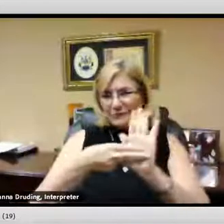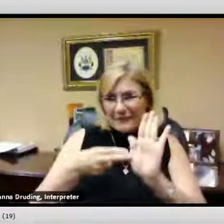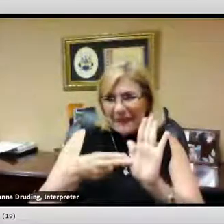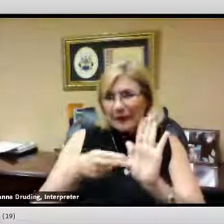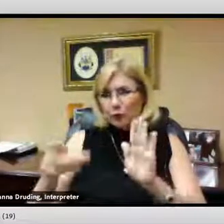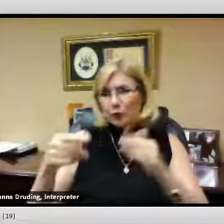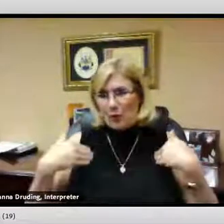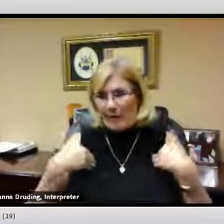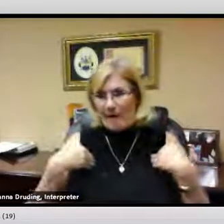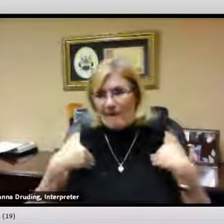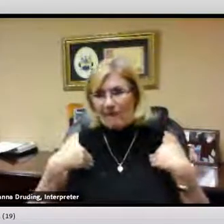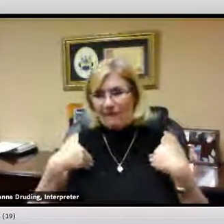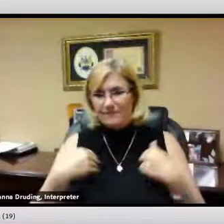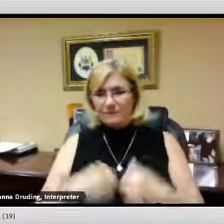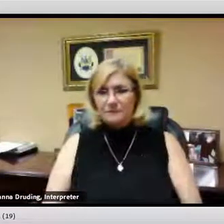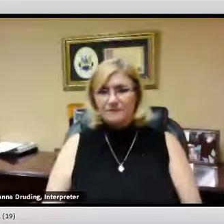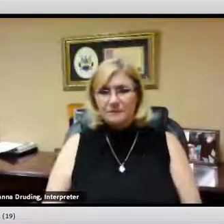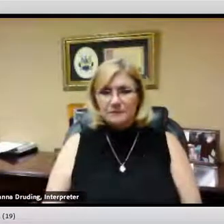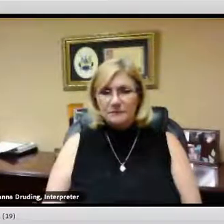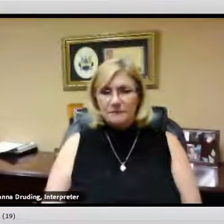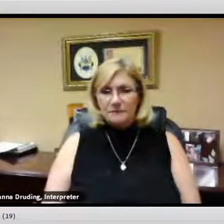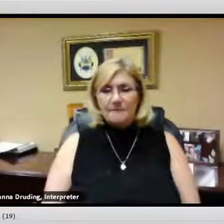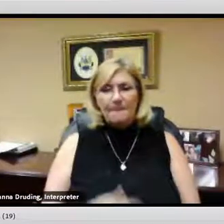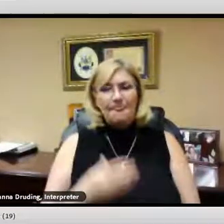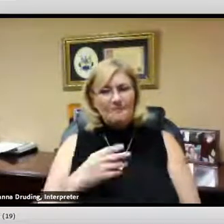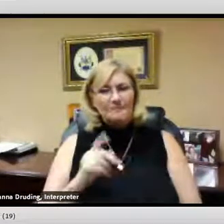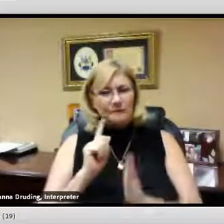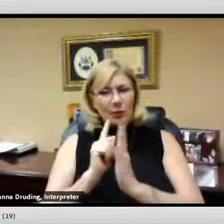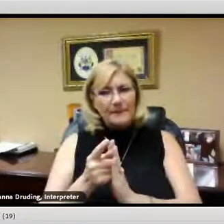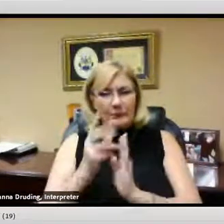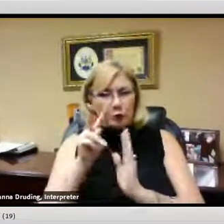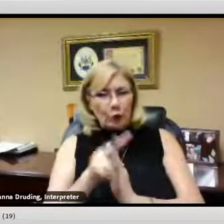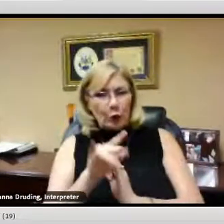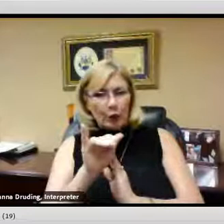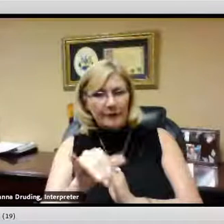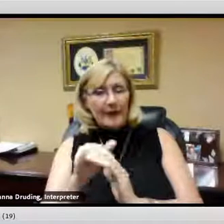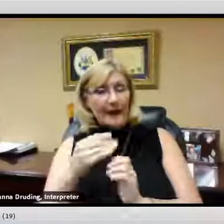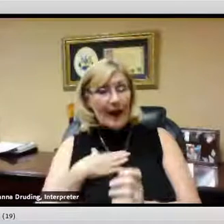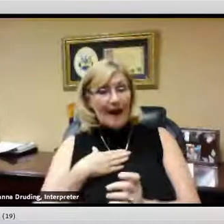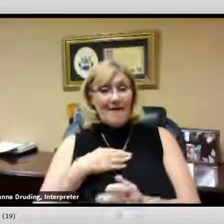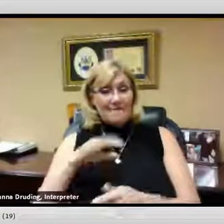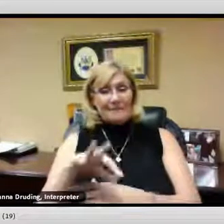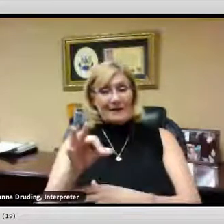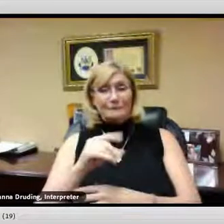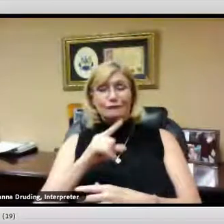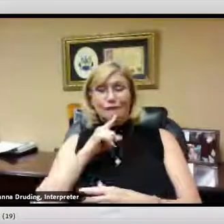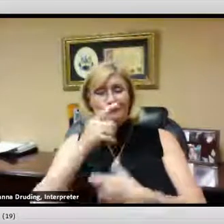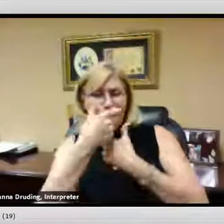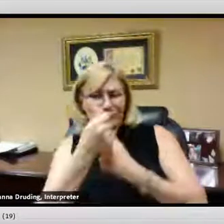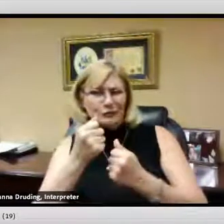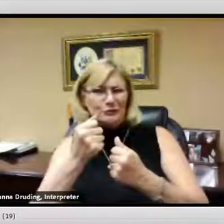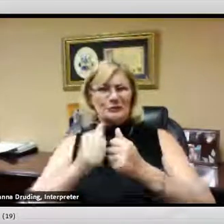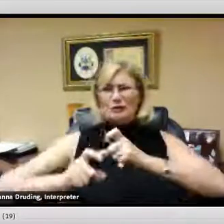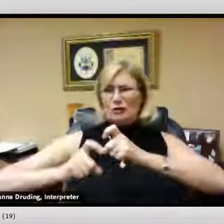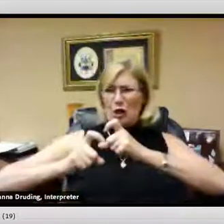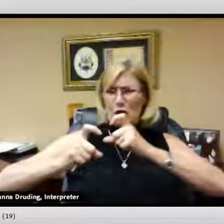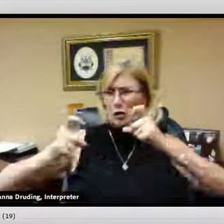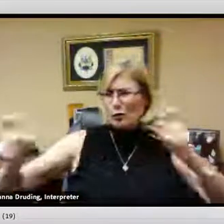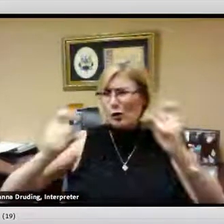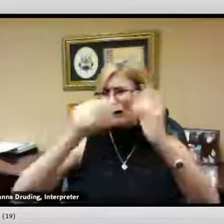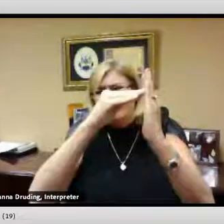currently have. And give people a minute to look at that. I found it kind of fascinating that there was this huge list and